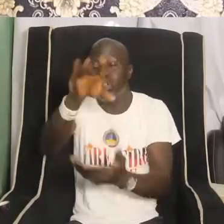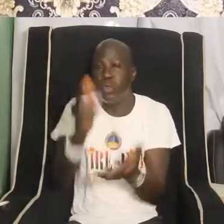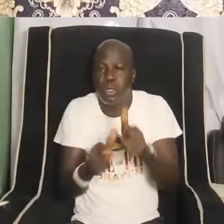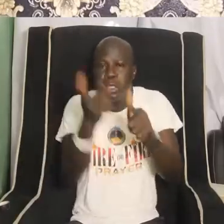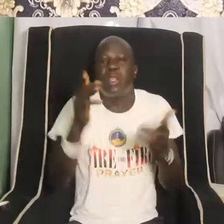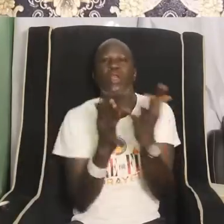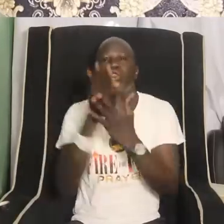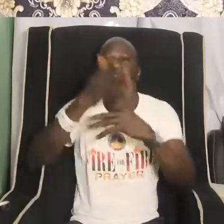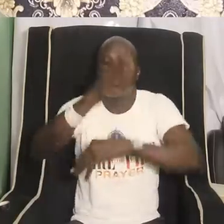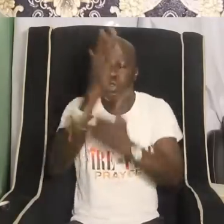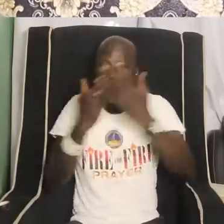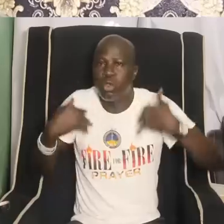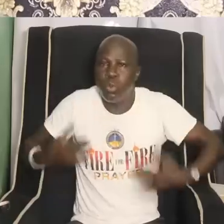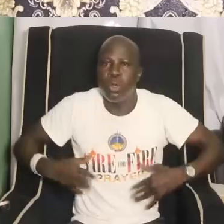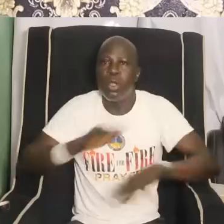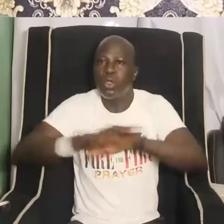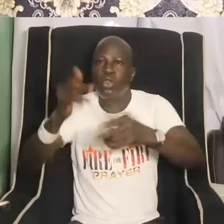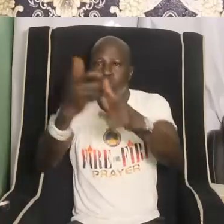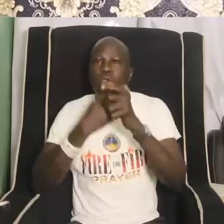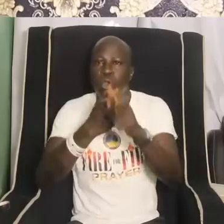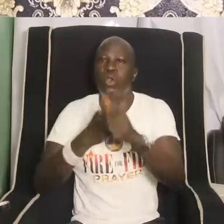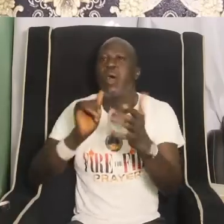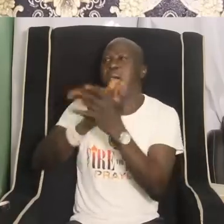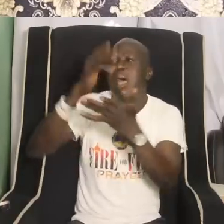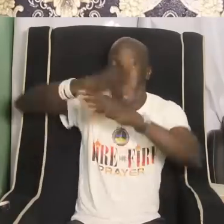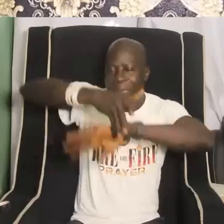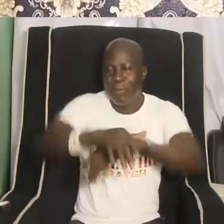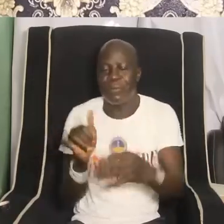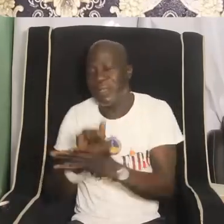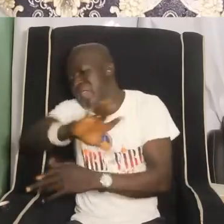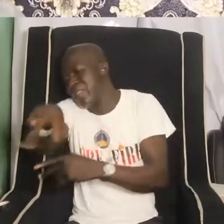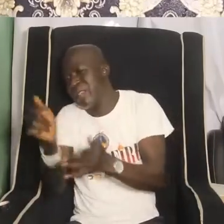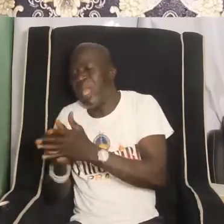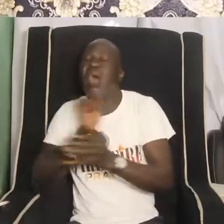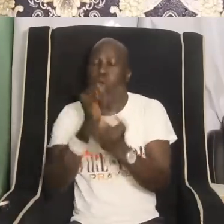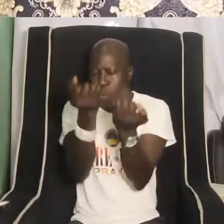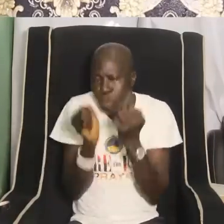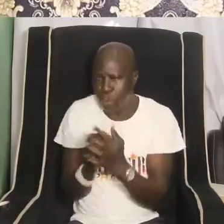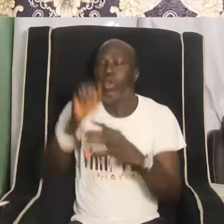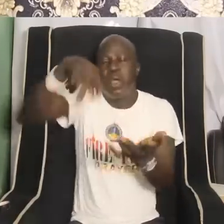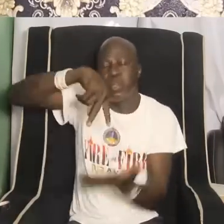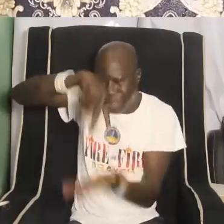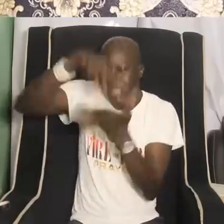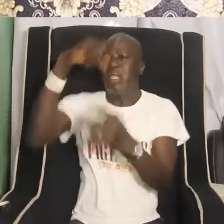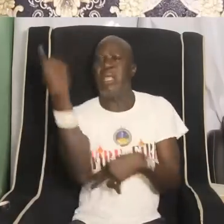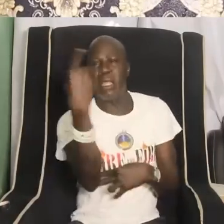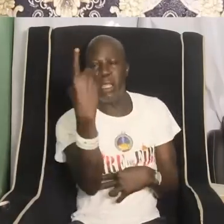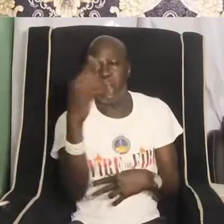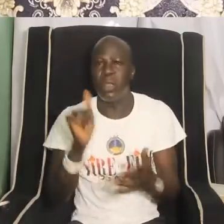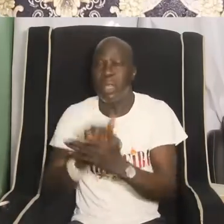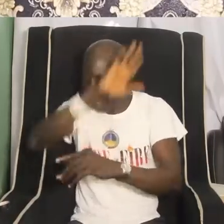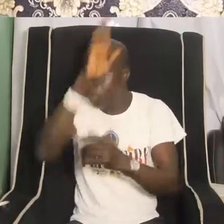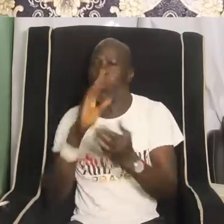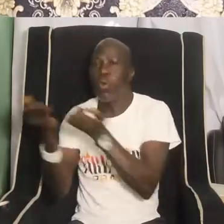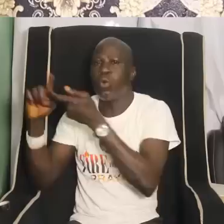will be great through somebody. máa sáré ọ̀la. don't run after riches. máa sáré pé mo fẹ́ dádúró. don't run after that you want to be lonely. kó mo bá